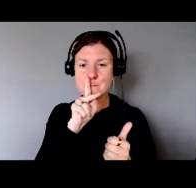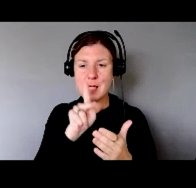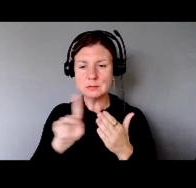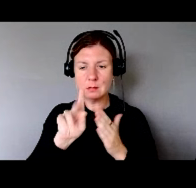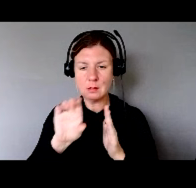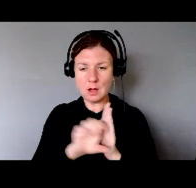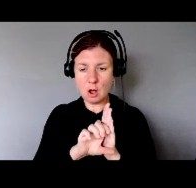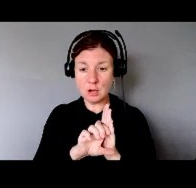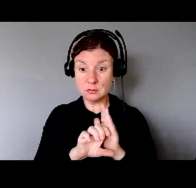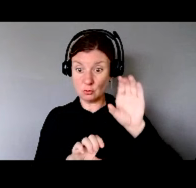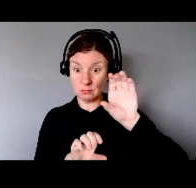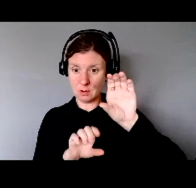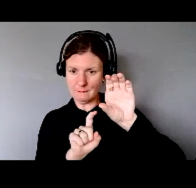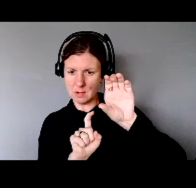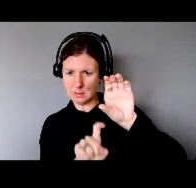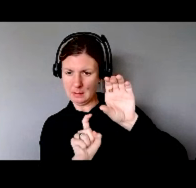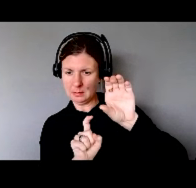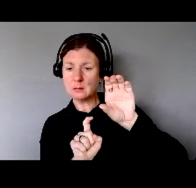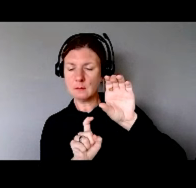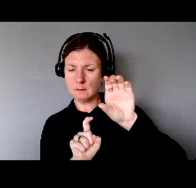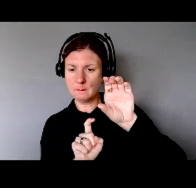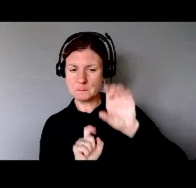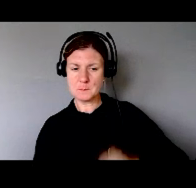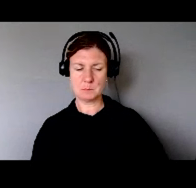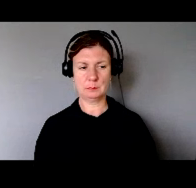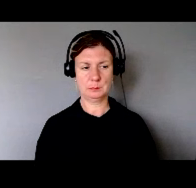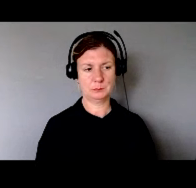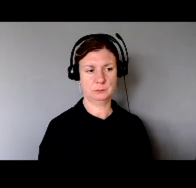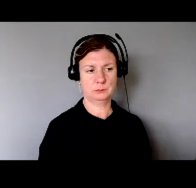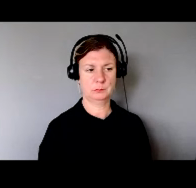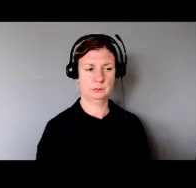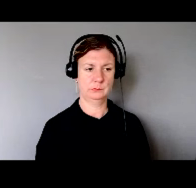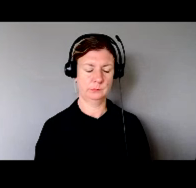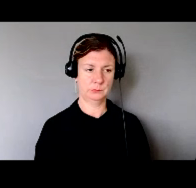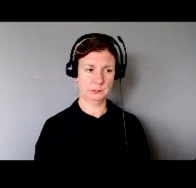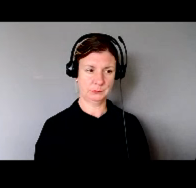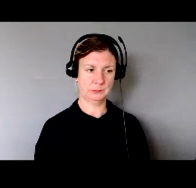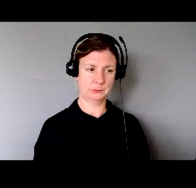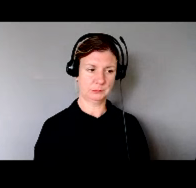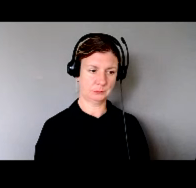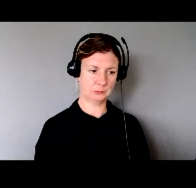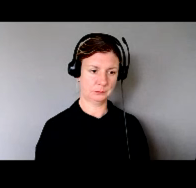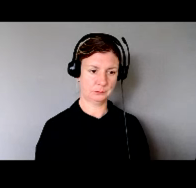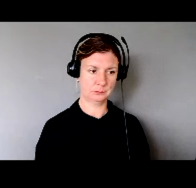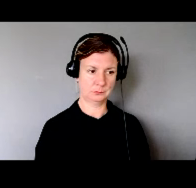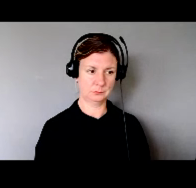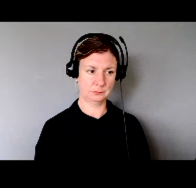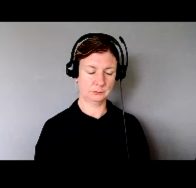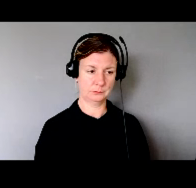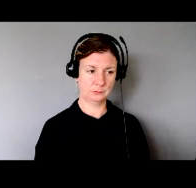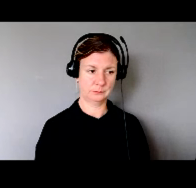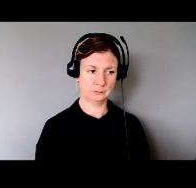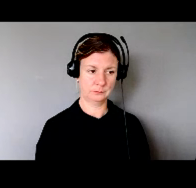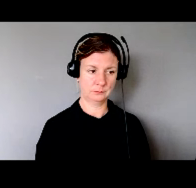below each thumbnail of the image, sound, or video file you have uploaded.